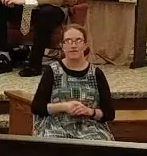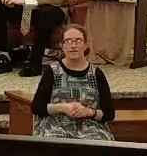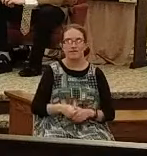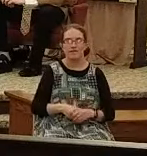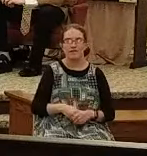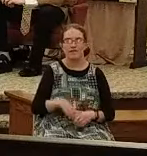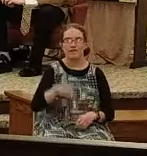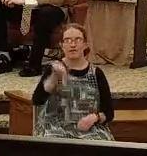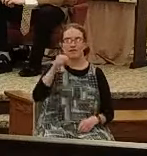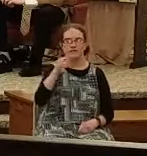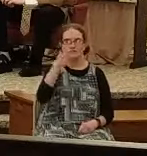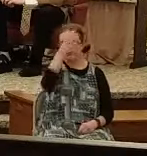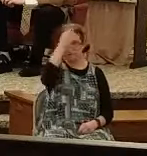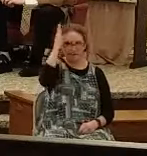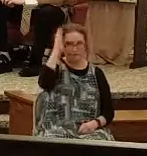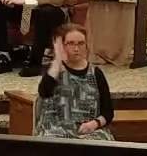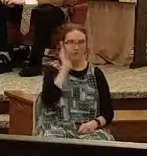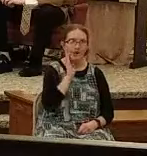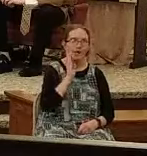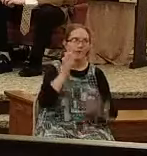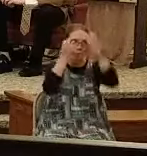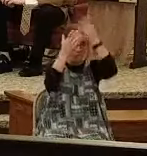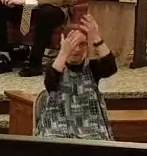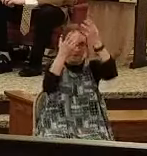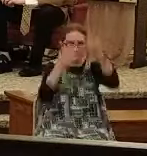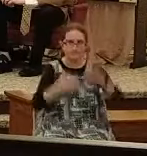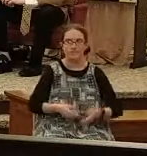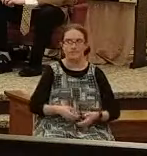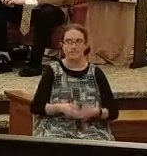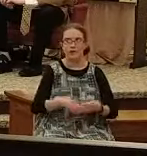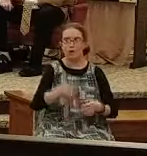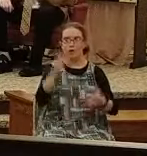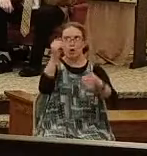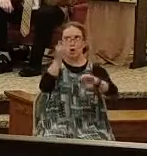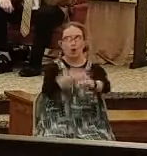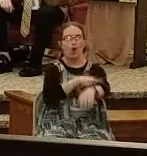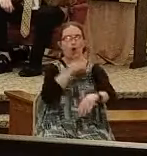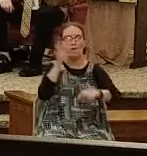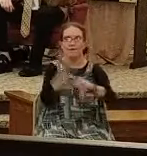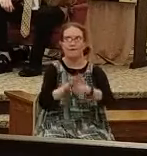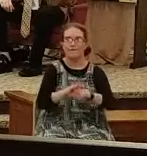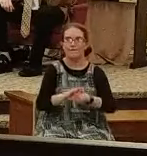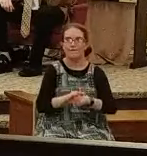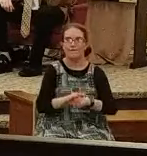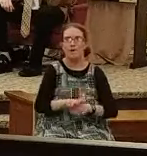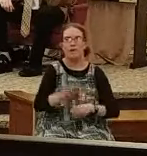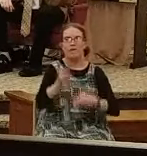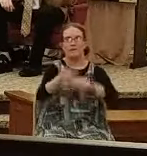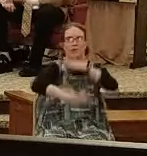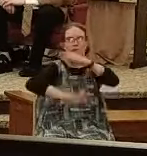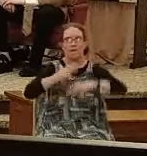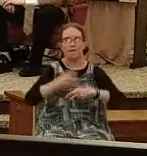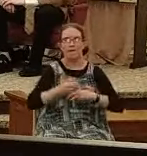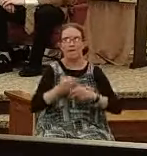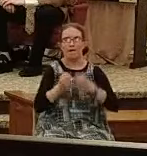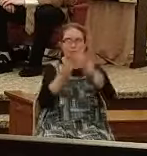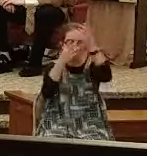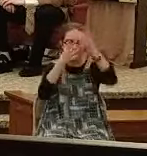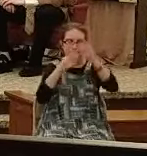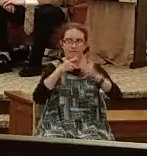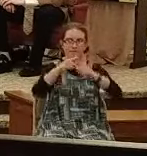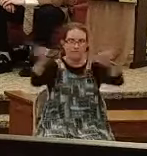And I'll be John Brown, and I'm going to obey him. Oh, yeah. I obeyed him long enough when I was in the world. Hallelujah. I followed him